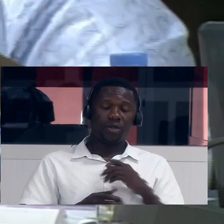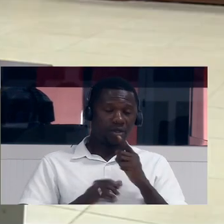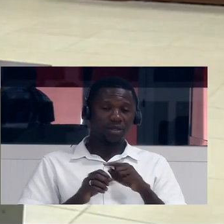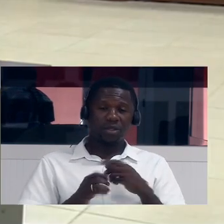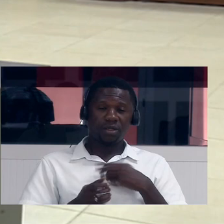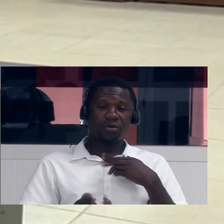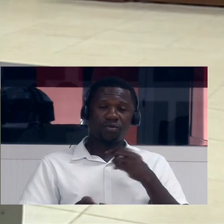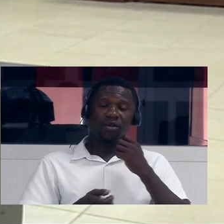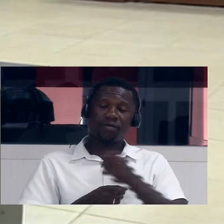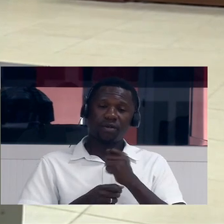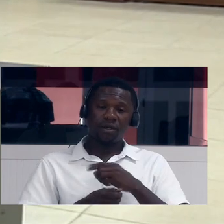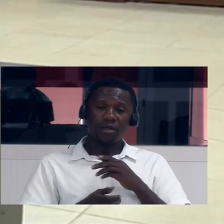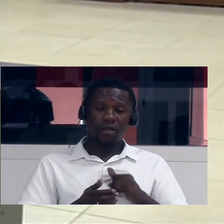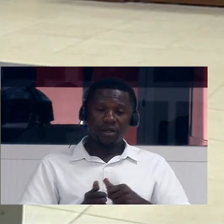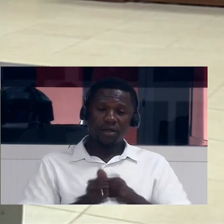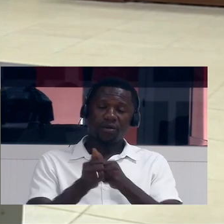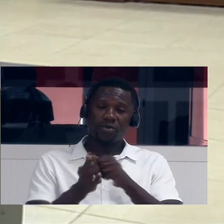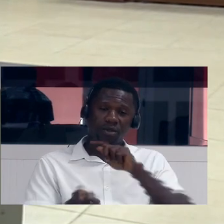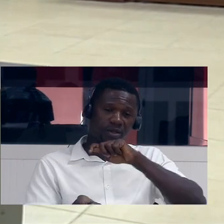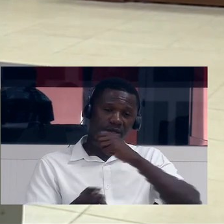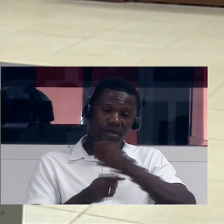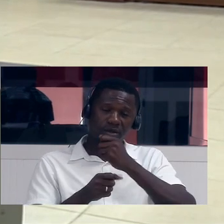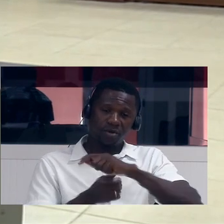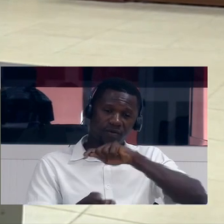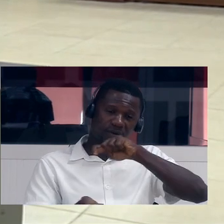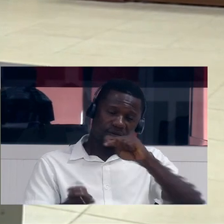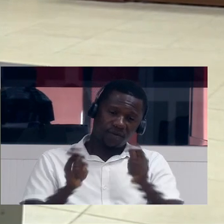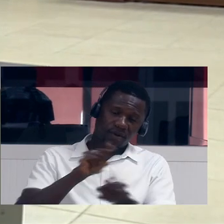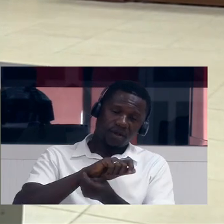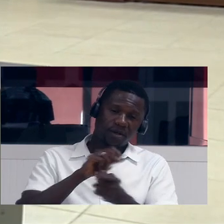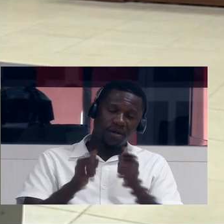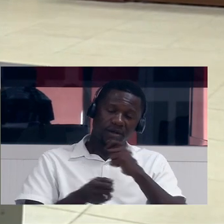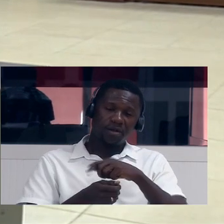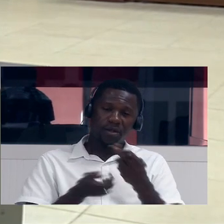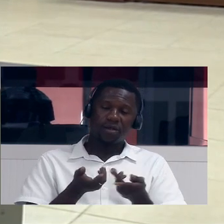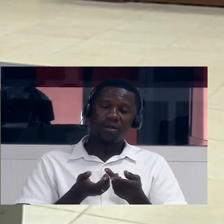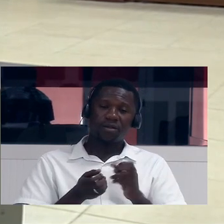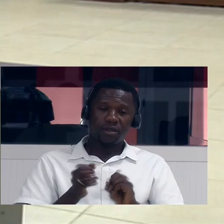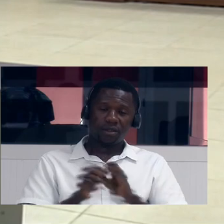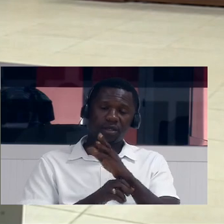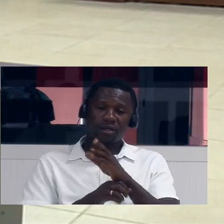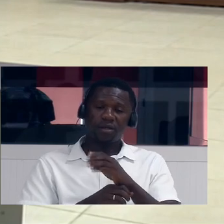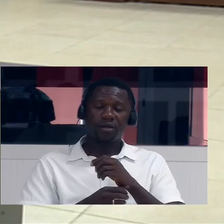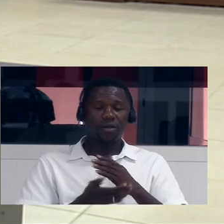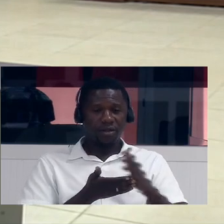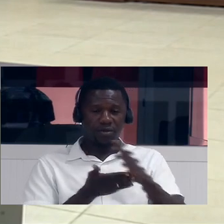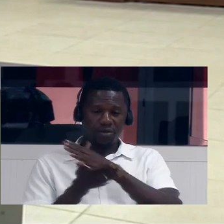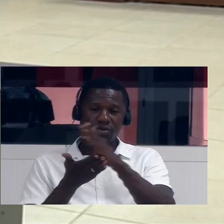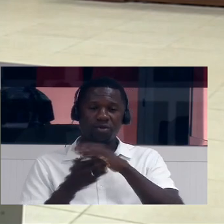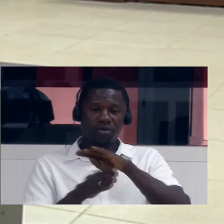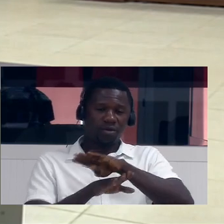a revised or amended operation orders which are sent and disseminated to the forces on the